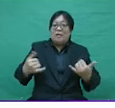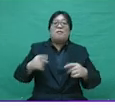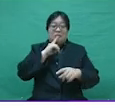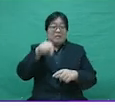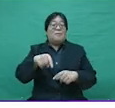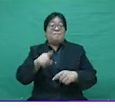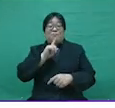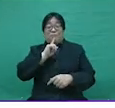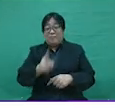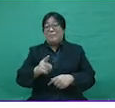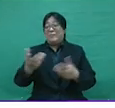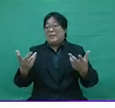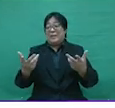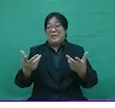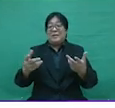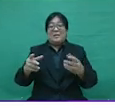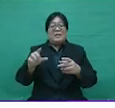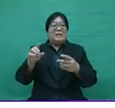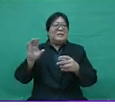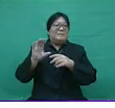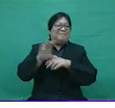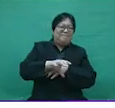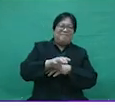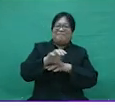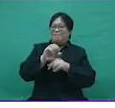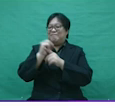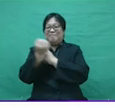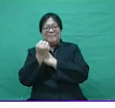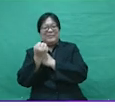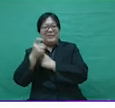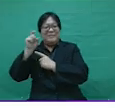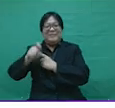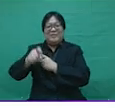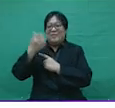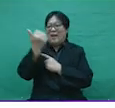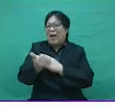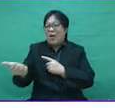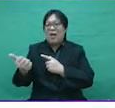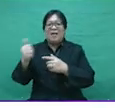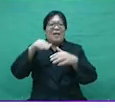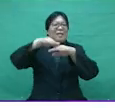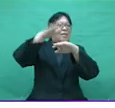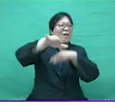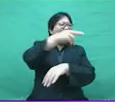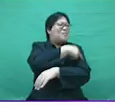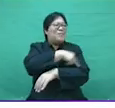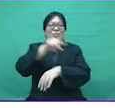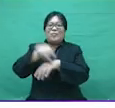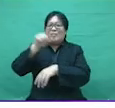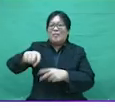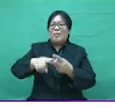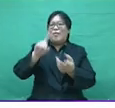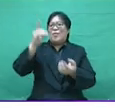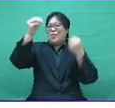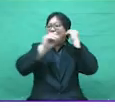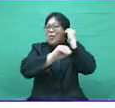was absolutely a forced situation where you need the equipment in the hospitals, at